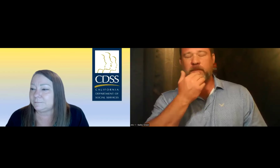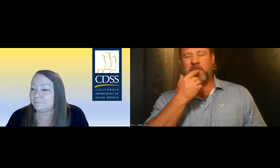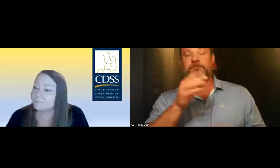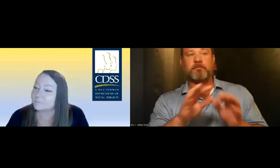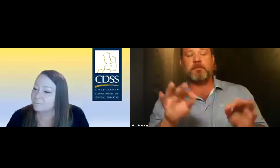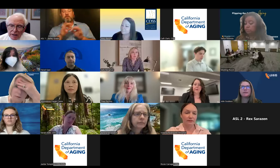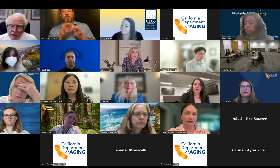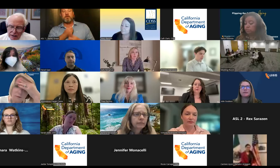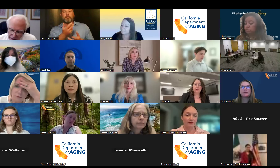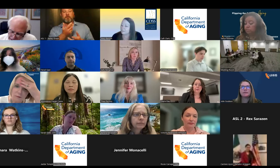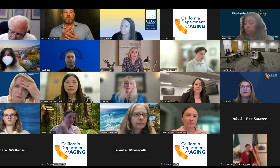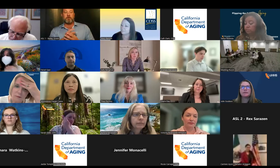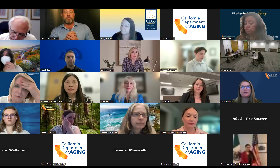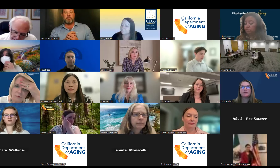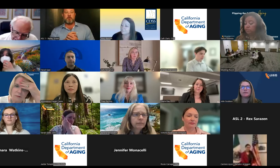I'm